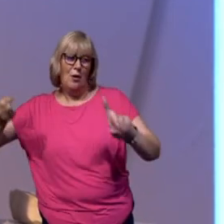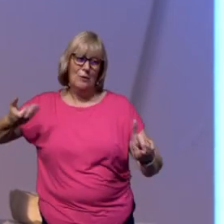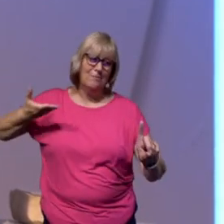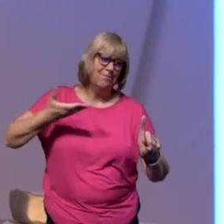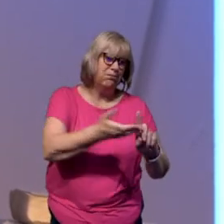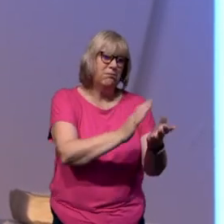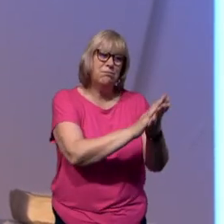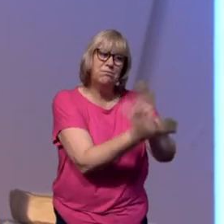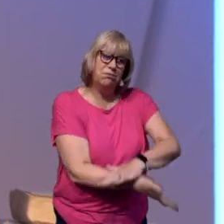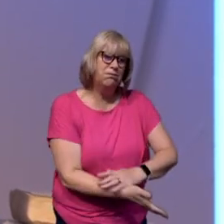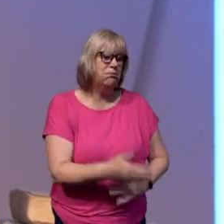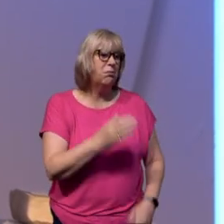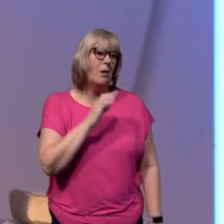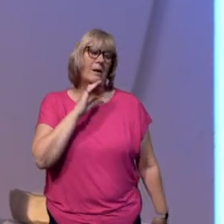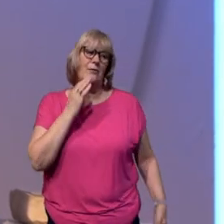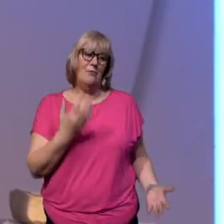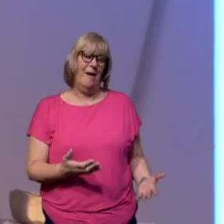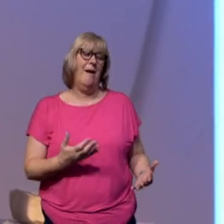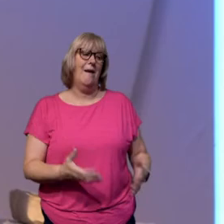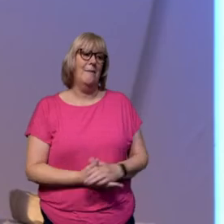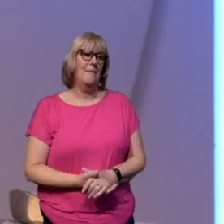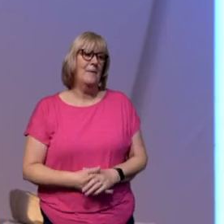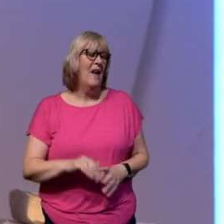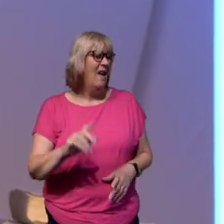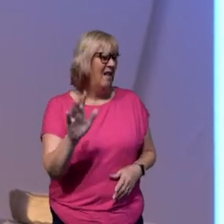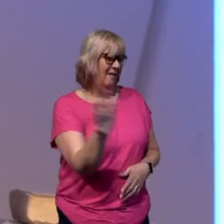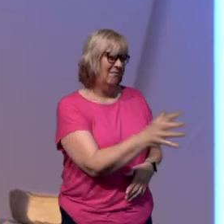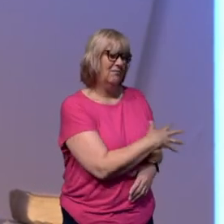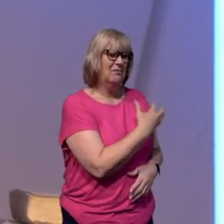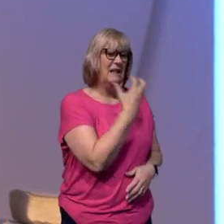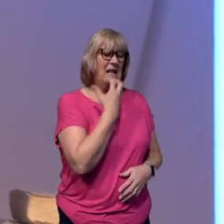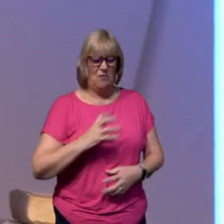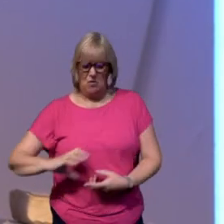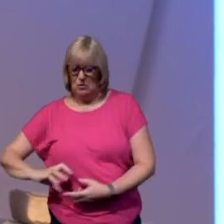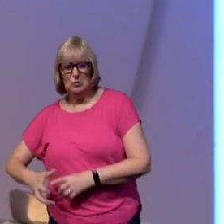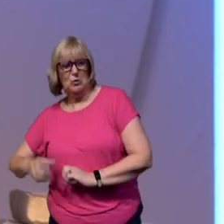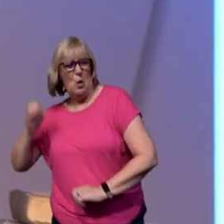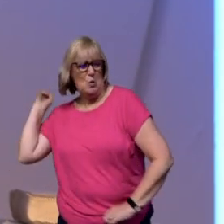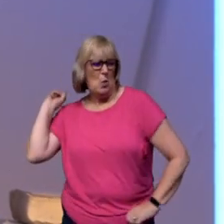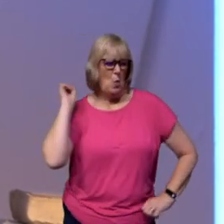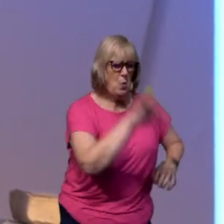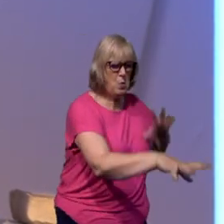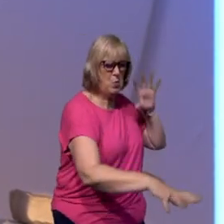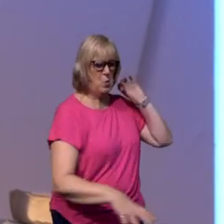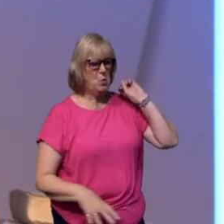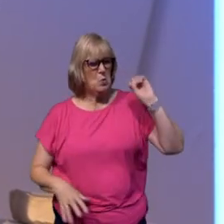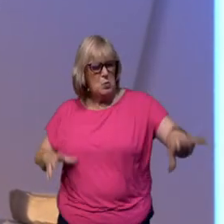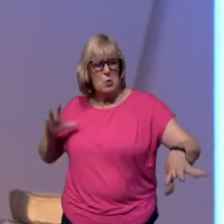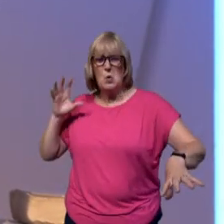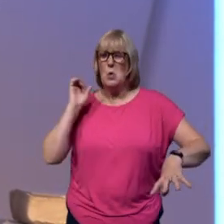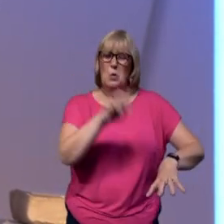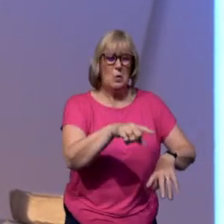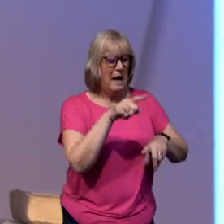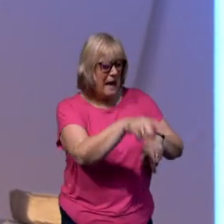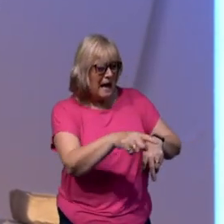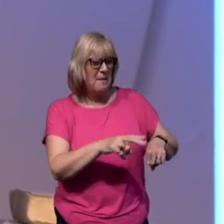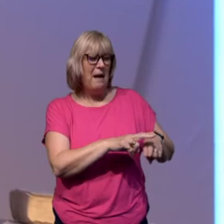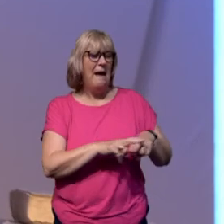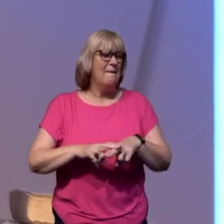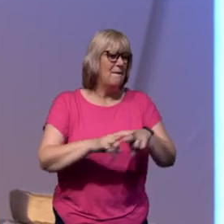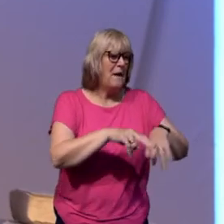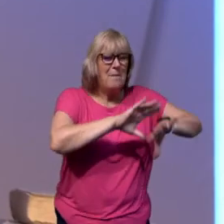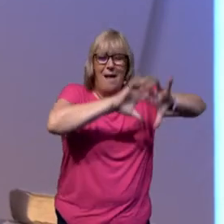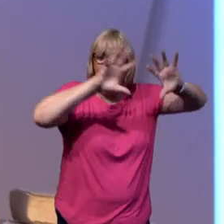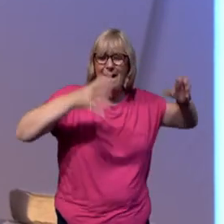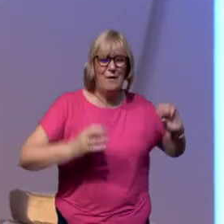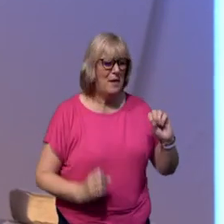today." Then all Israel stoned him. And after they had stoned the rest, they burned them. Over